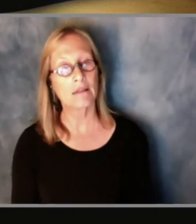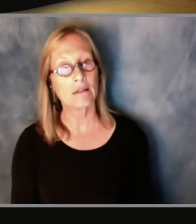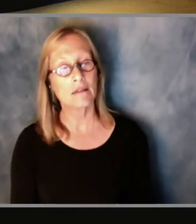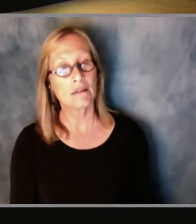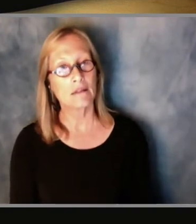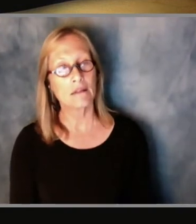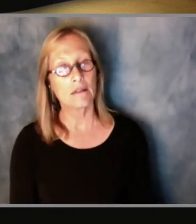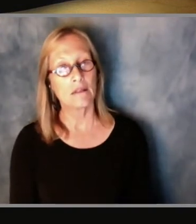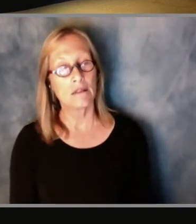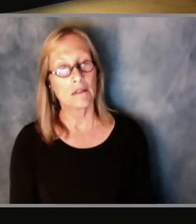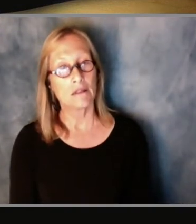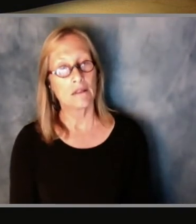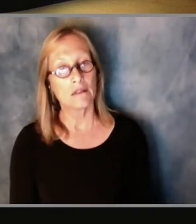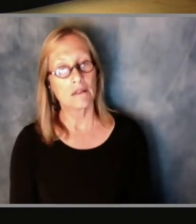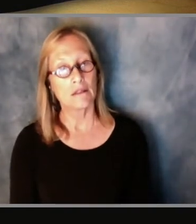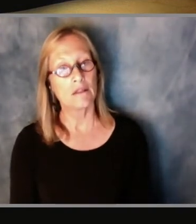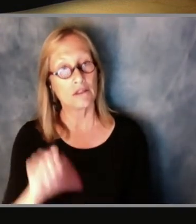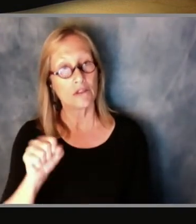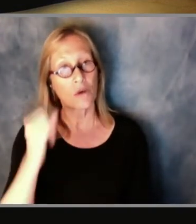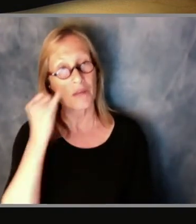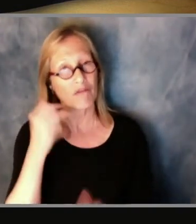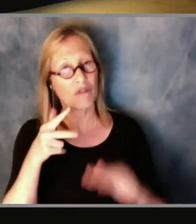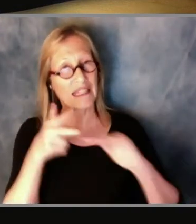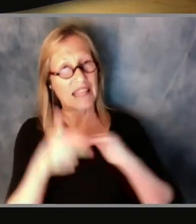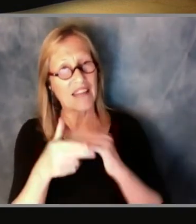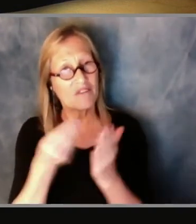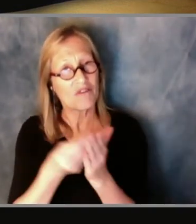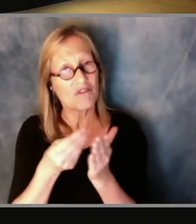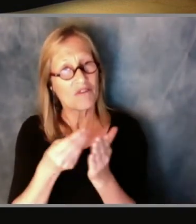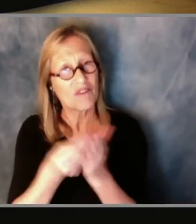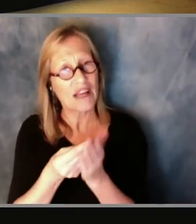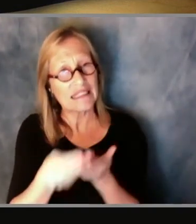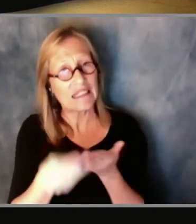funding for transportation and